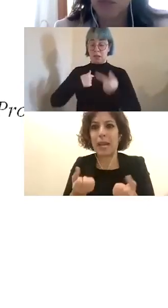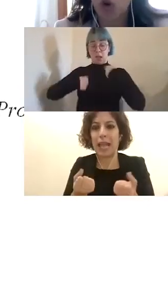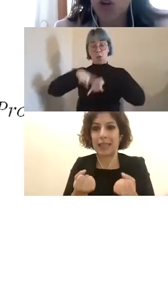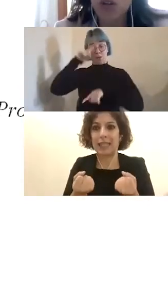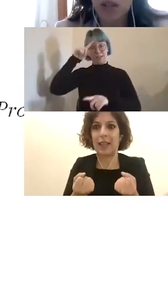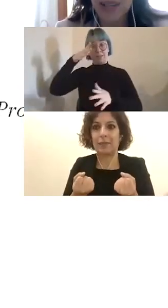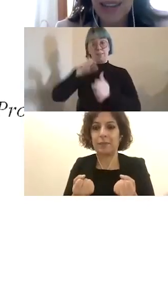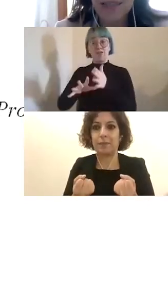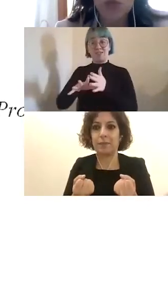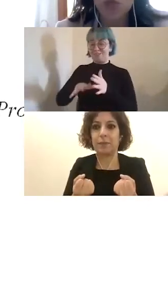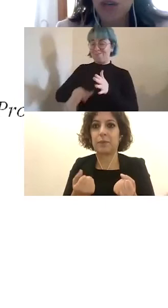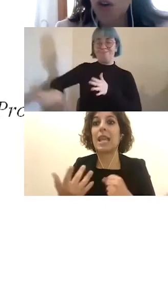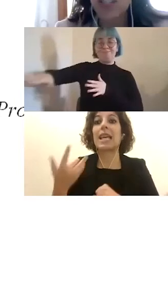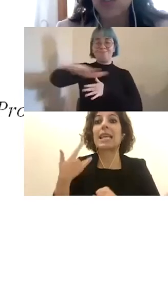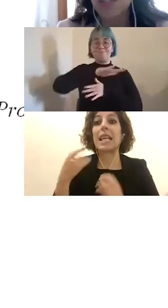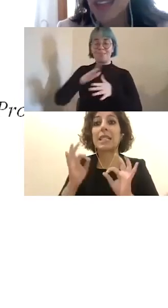on the field,